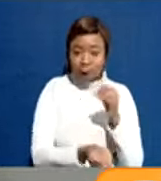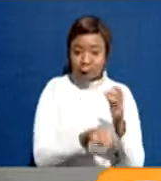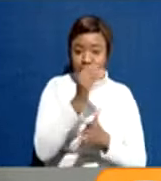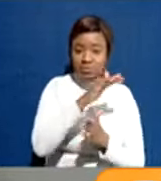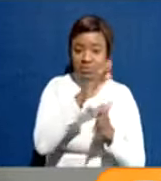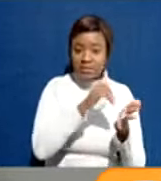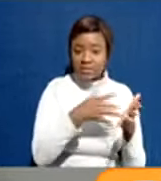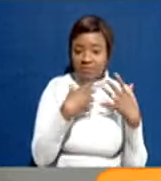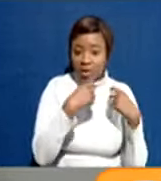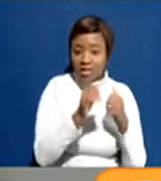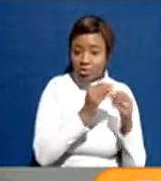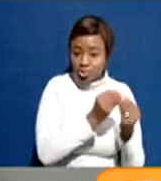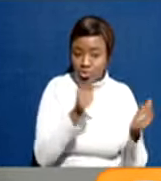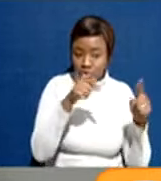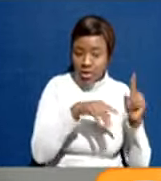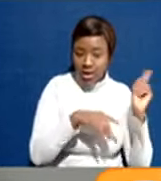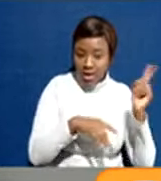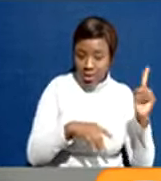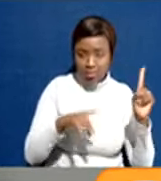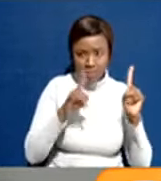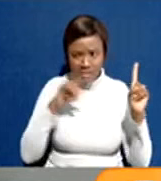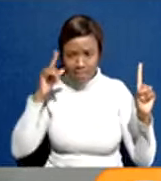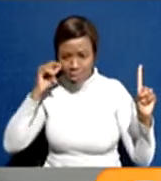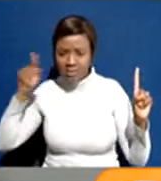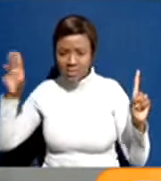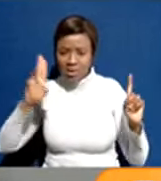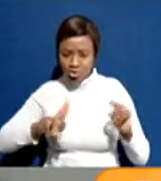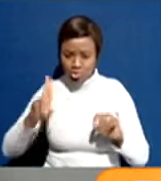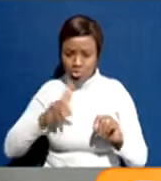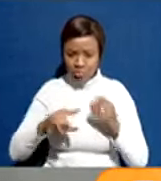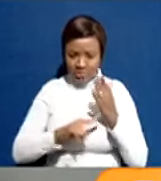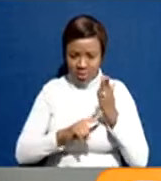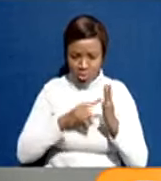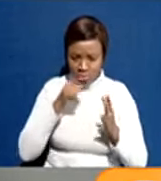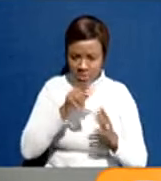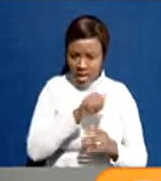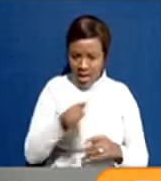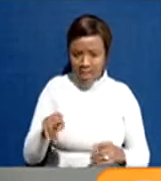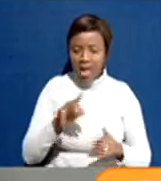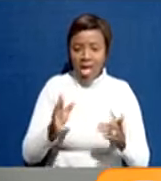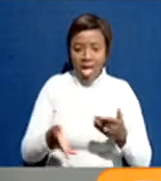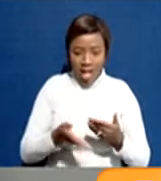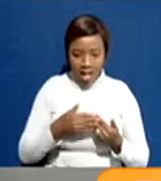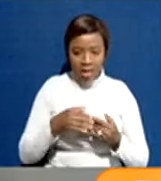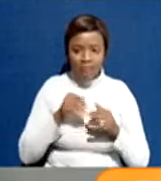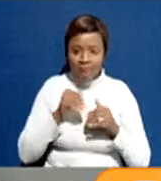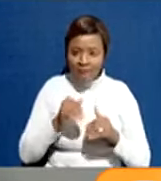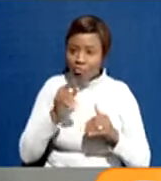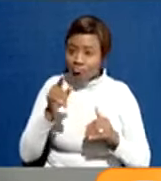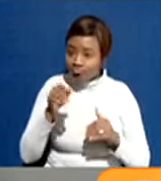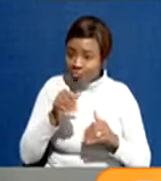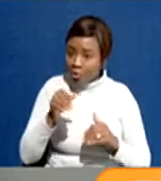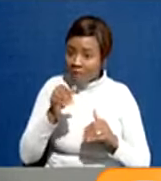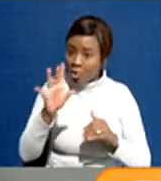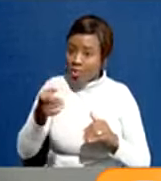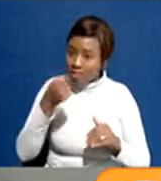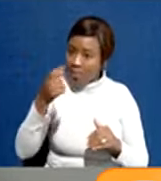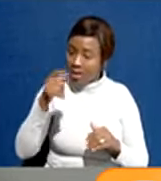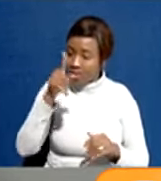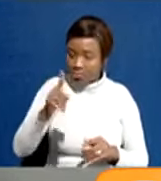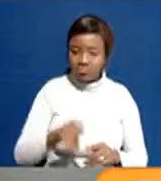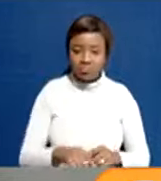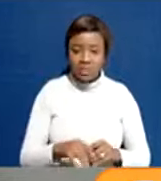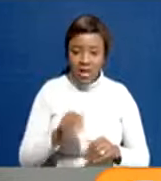and Mombasa, is aimed at improving the level of adherence to medication as the country seeks the